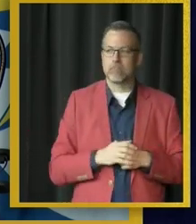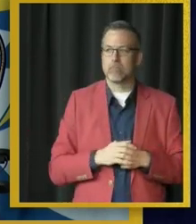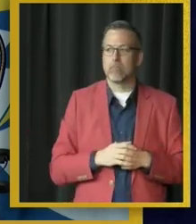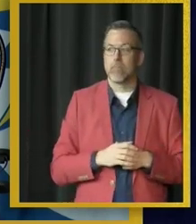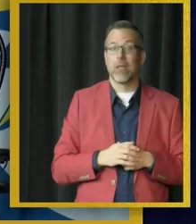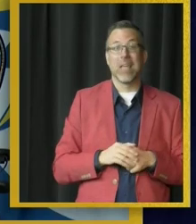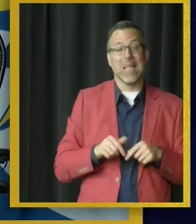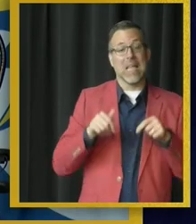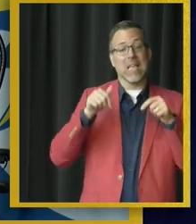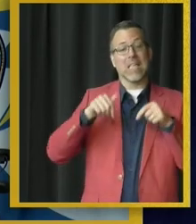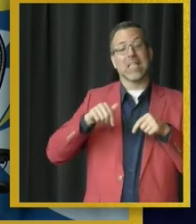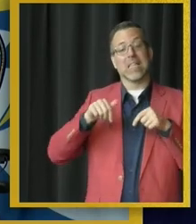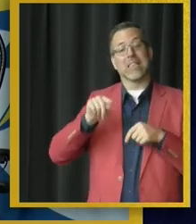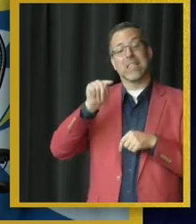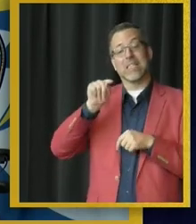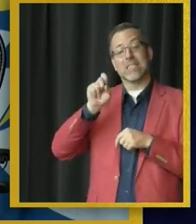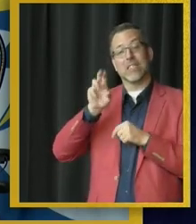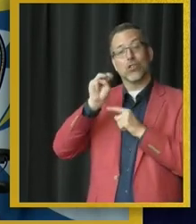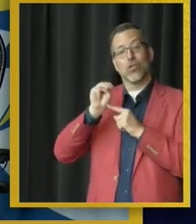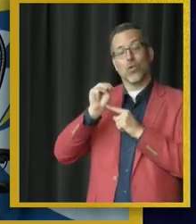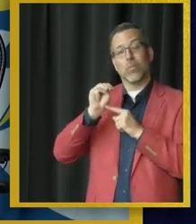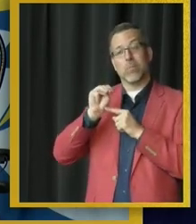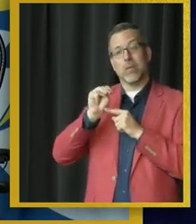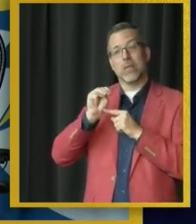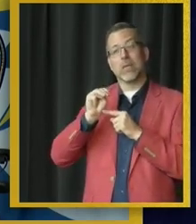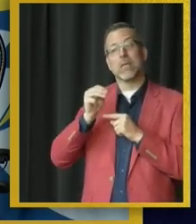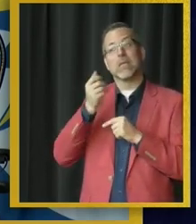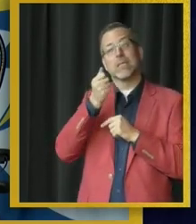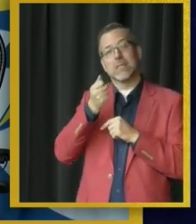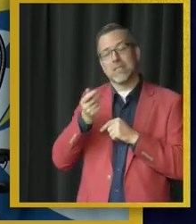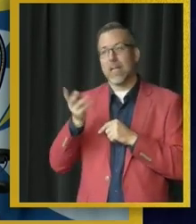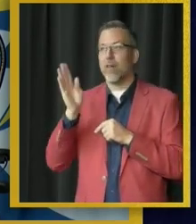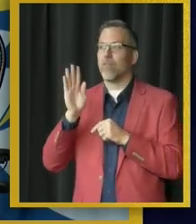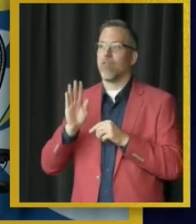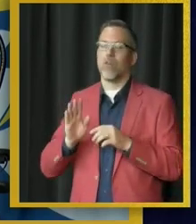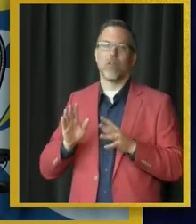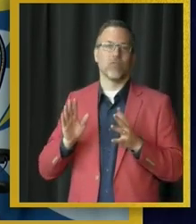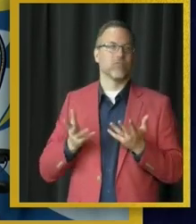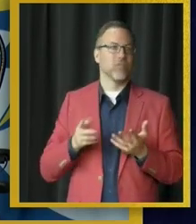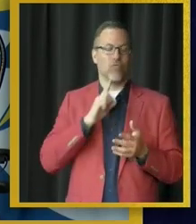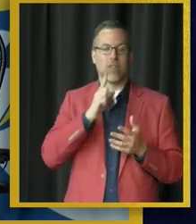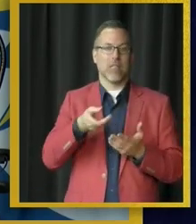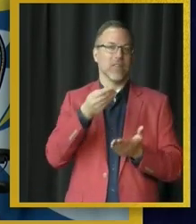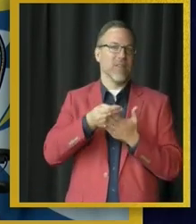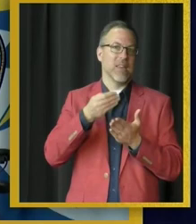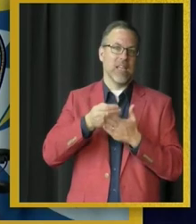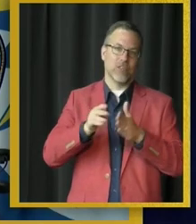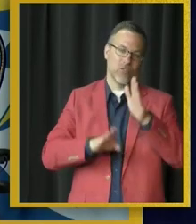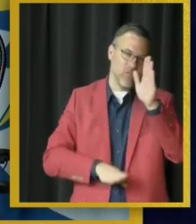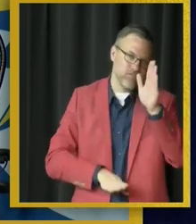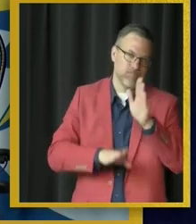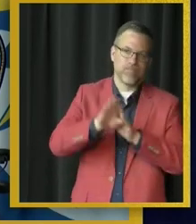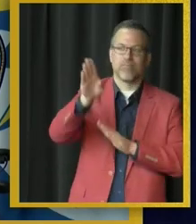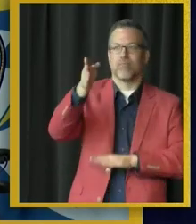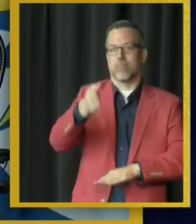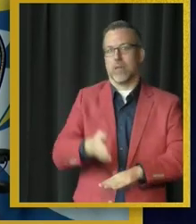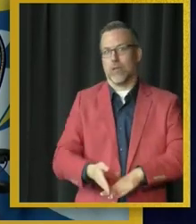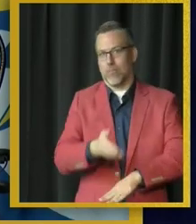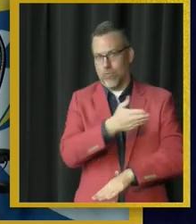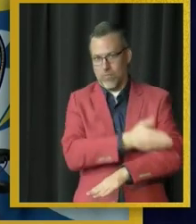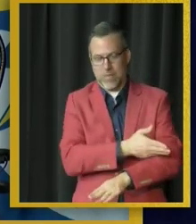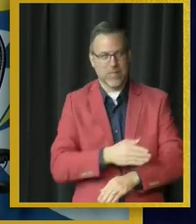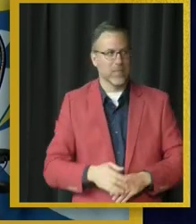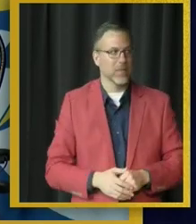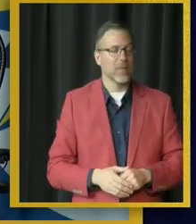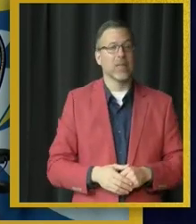this term, there have been generational, historic financial improvements. Gone are the days